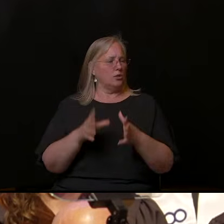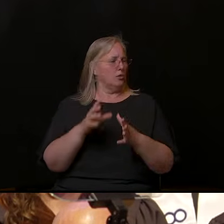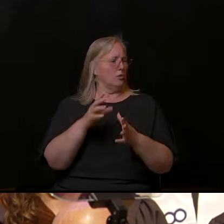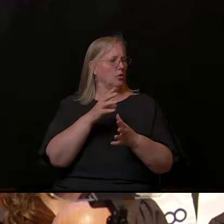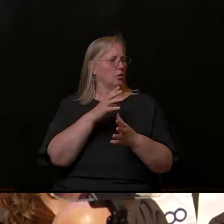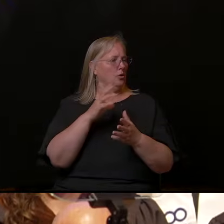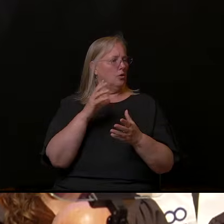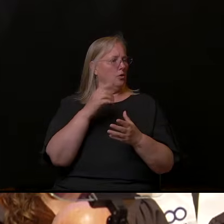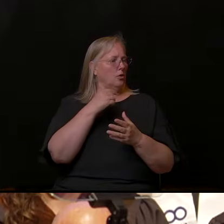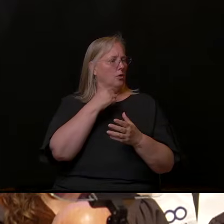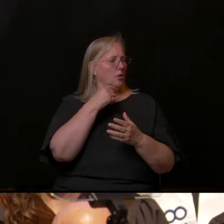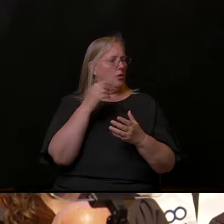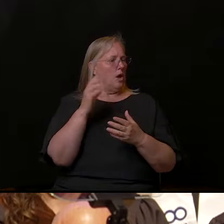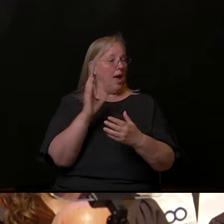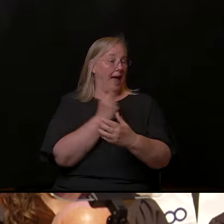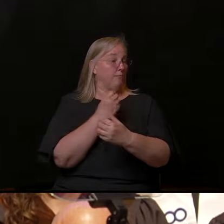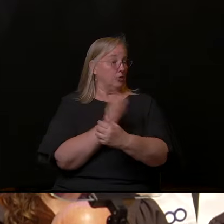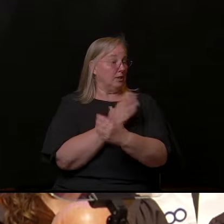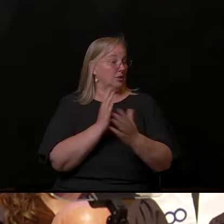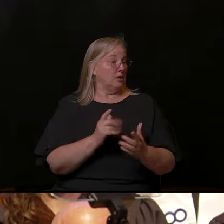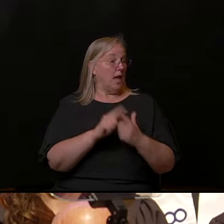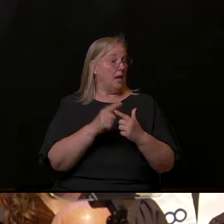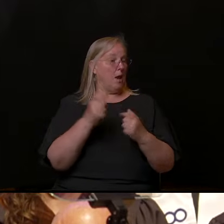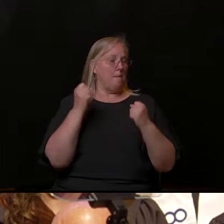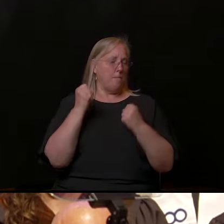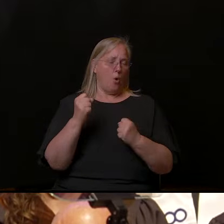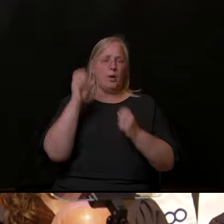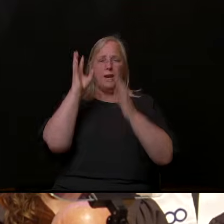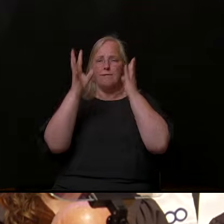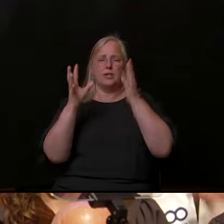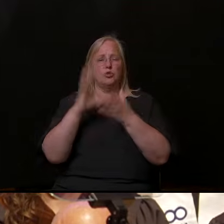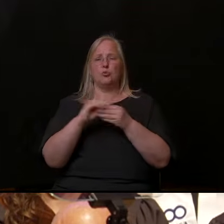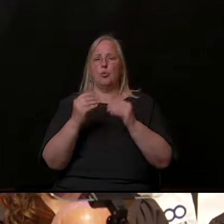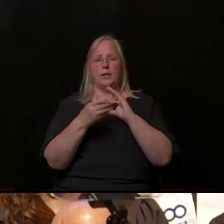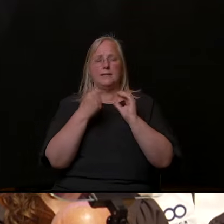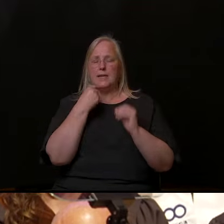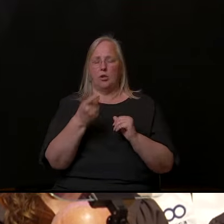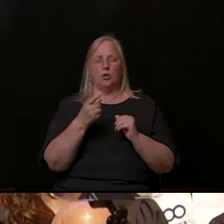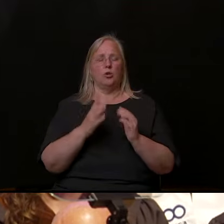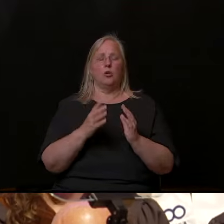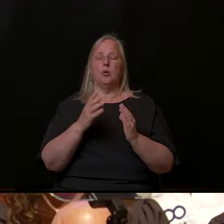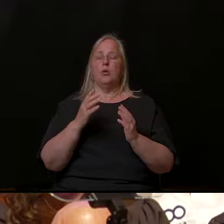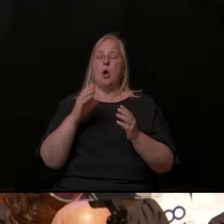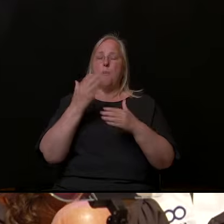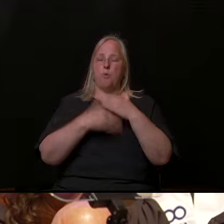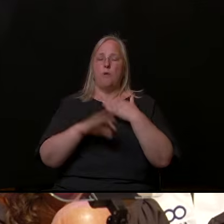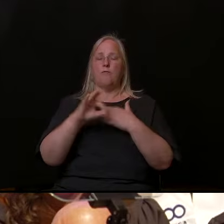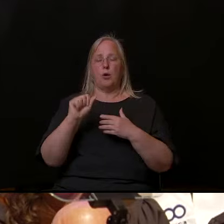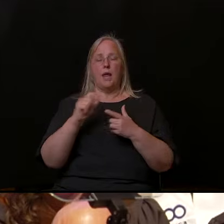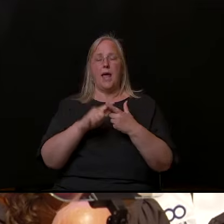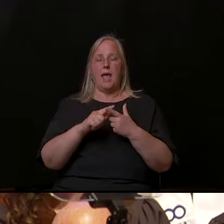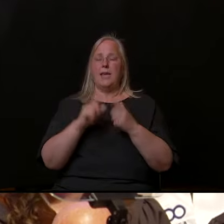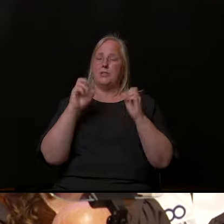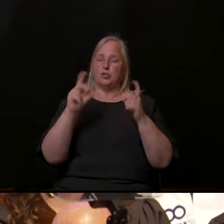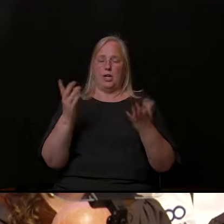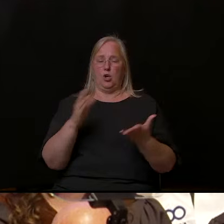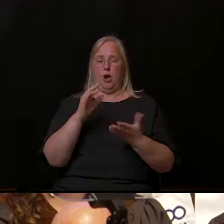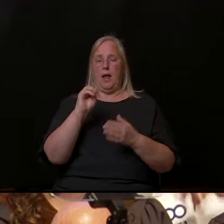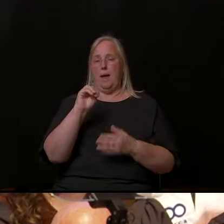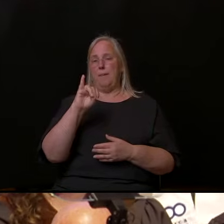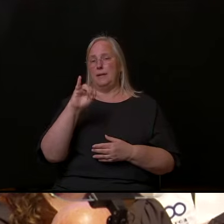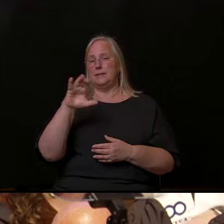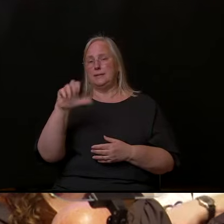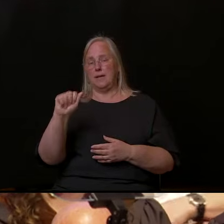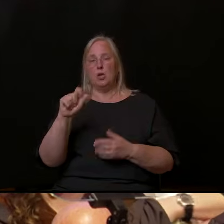storyteller. Born in Florida, but educated at the Maryland Institute College of Art, you thrived